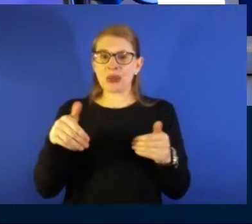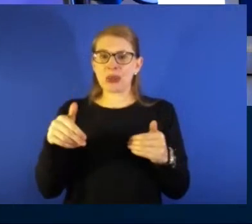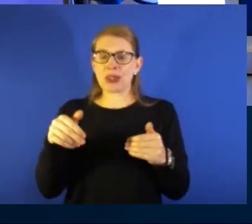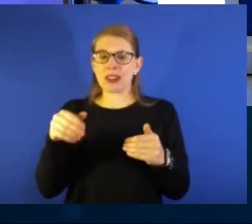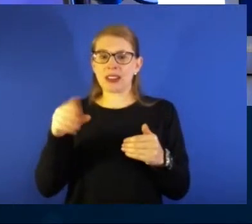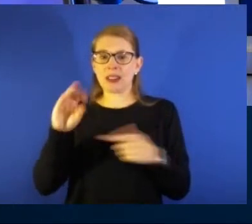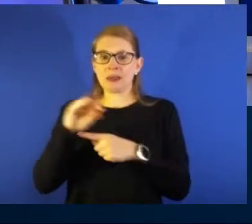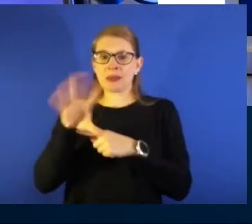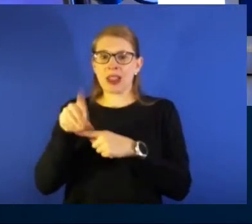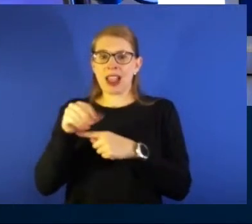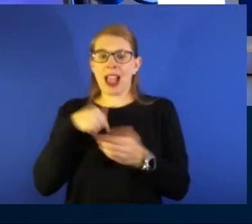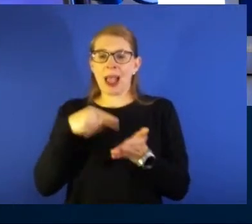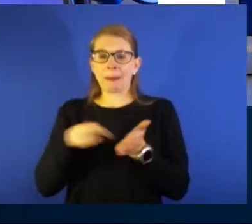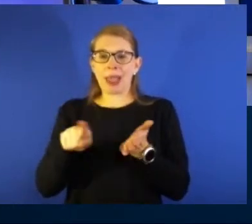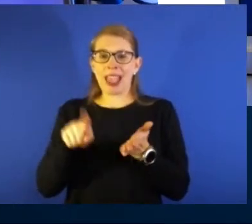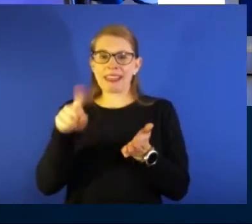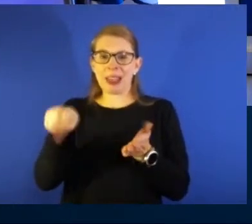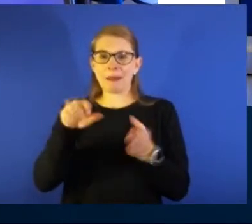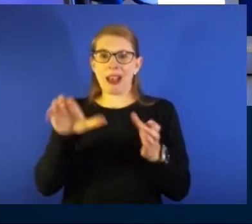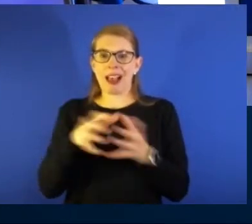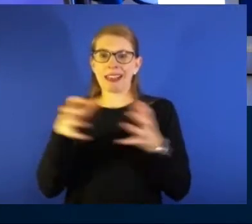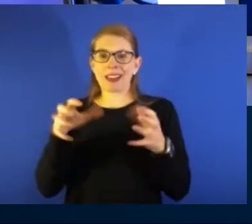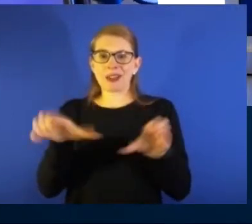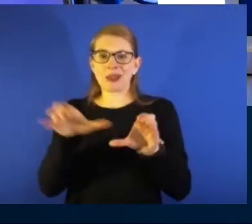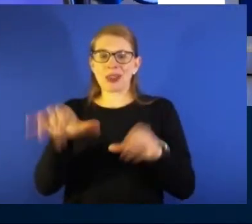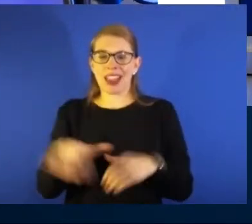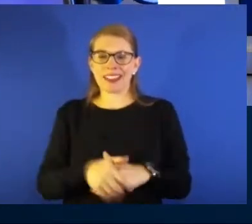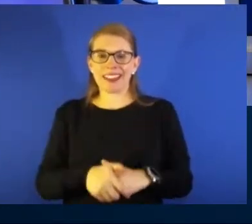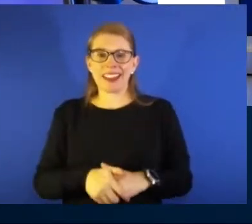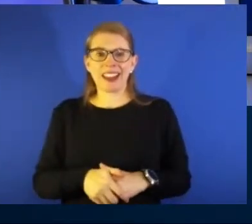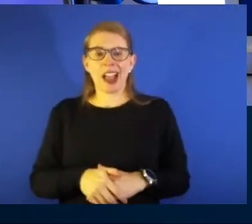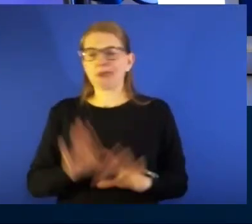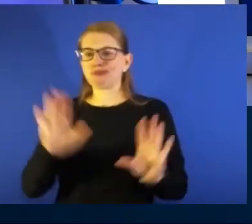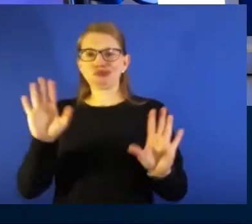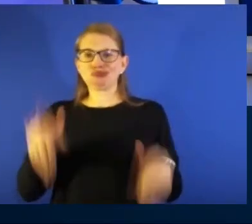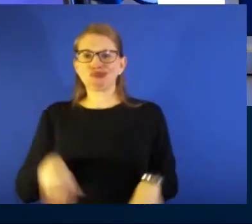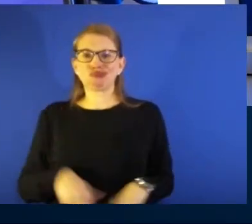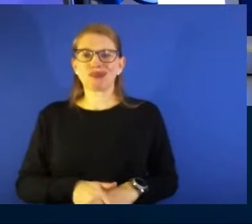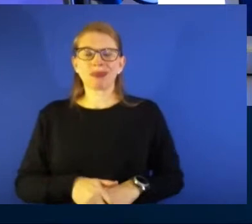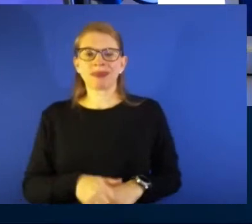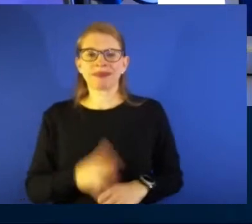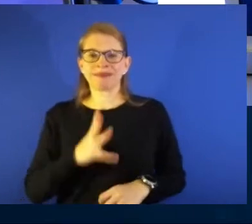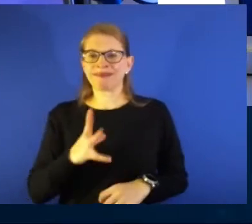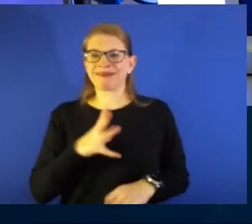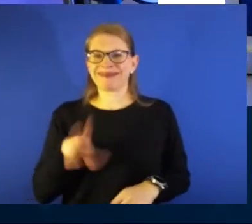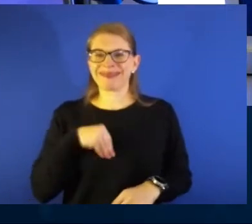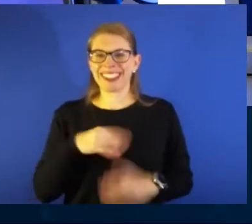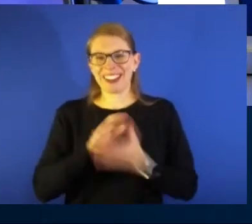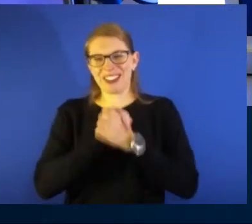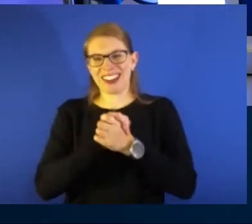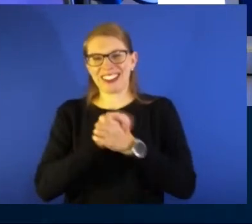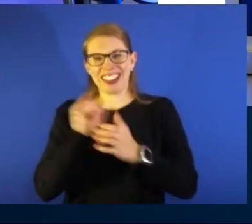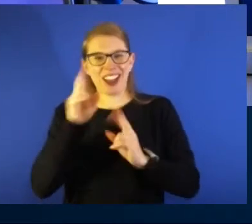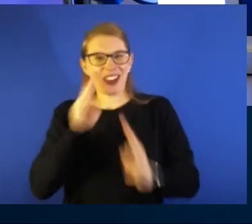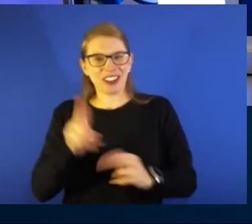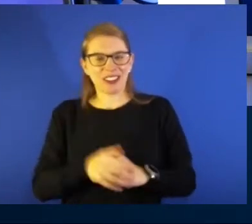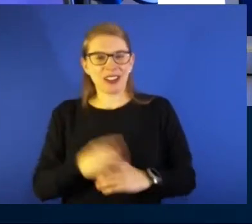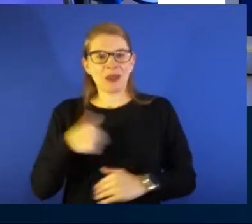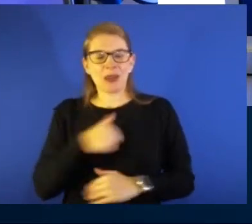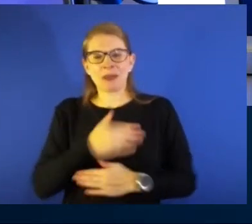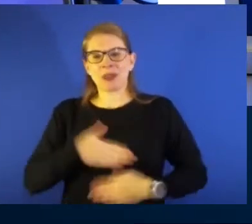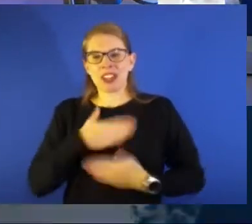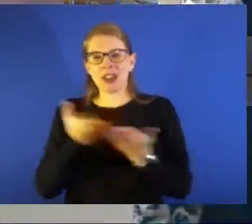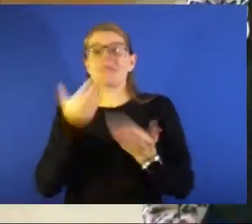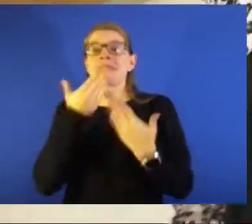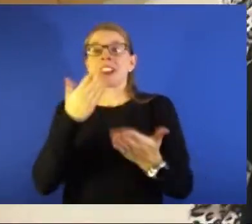lot. Yeah, okay. I did. I made a lot. No shame in it. Just admit it. That's all right. Congratulations on that honor. We appreciate you. Well, thank you all for being with us